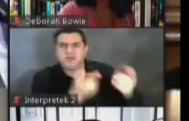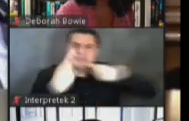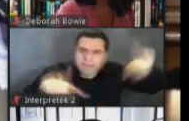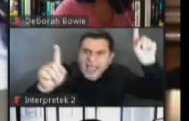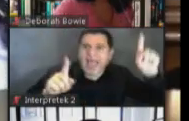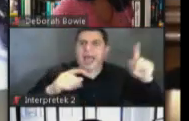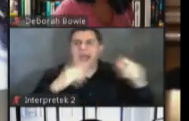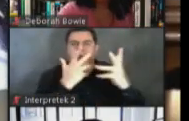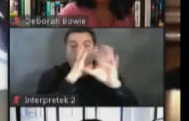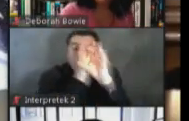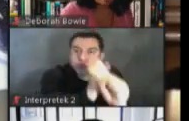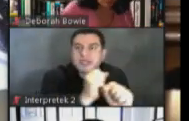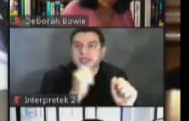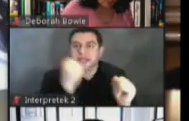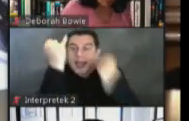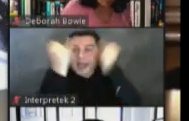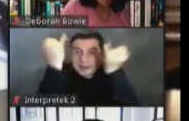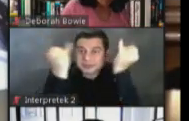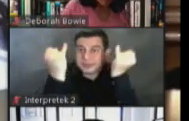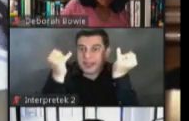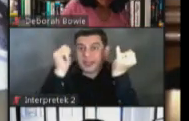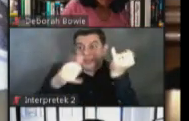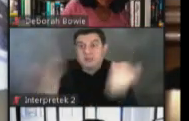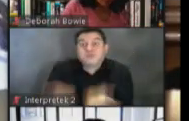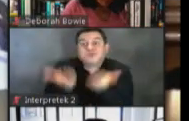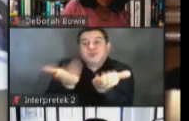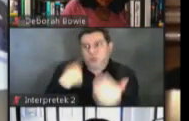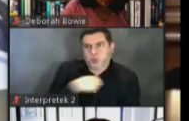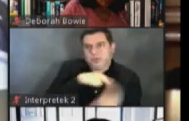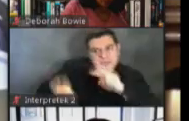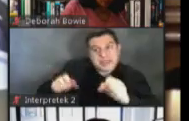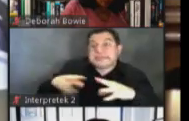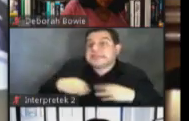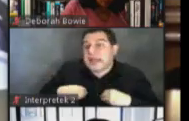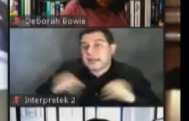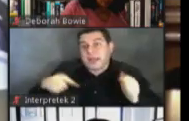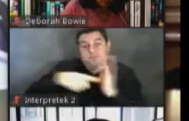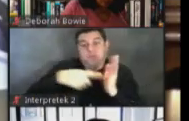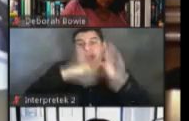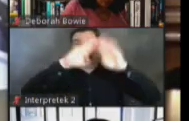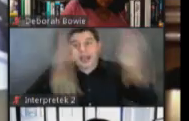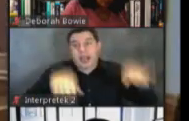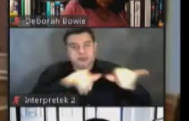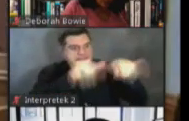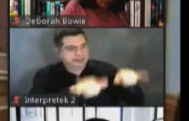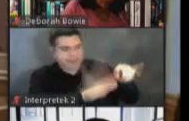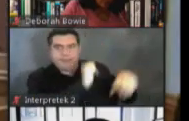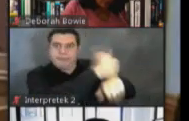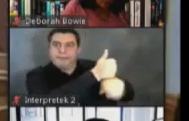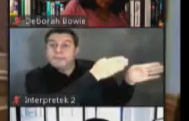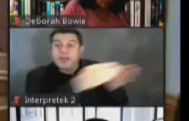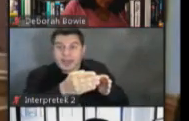accept the City of Gainesville Housing Action Plan. Okay, is there a second? Motion and a second that